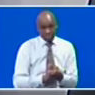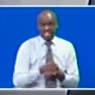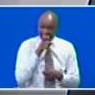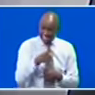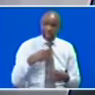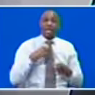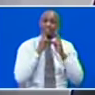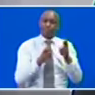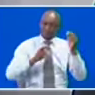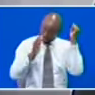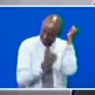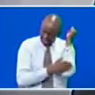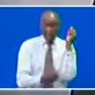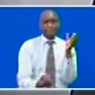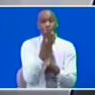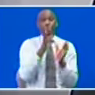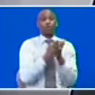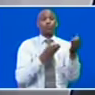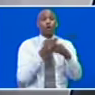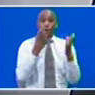damning report that has come out from the